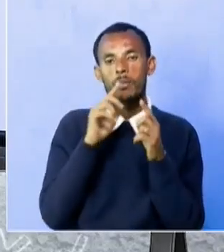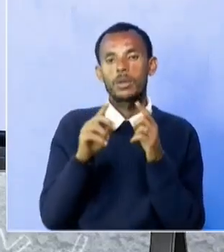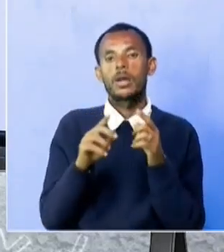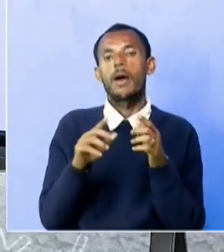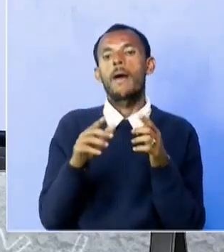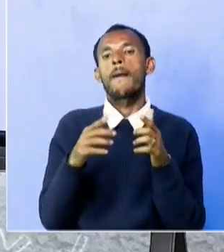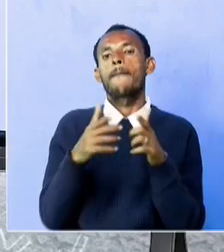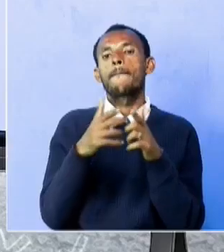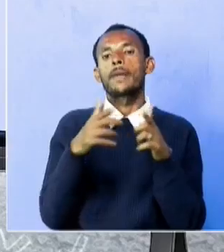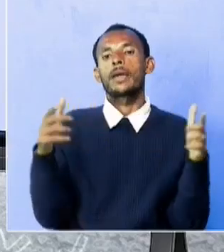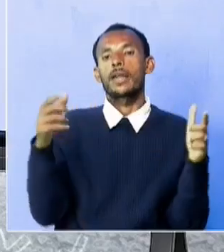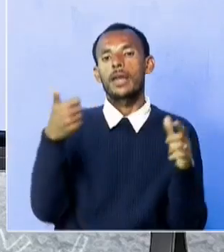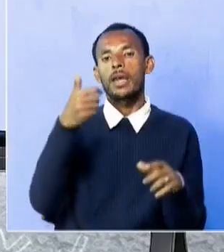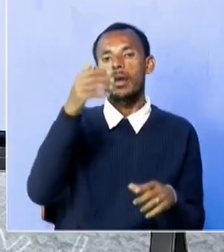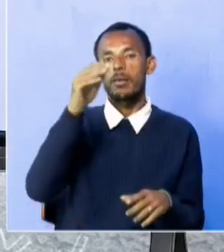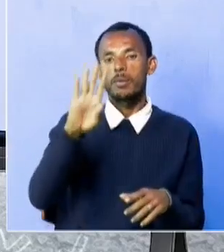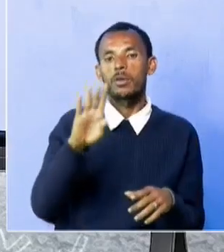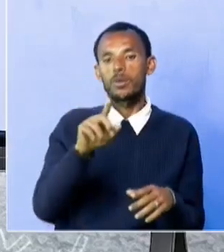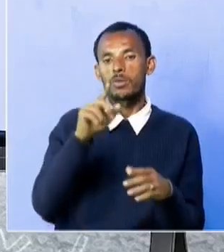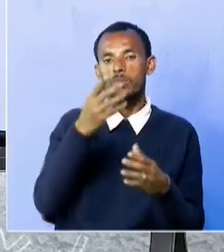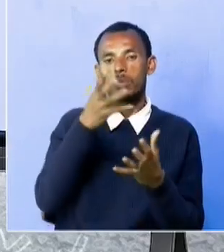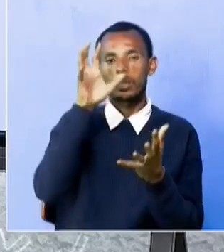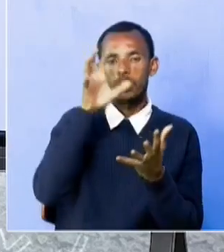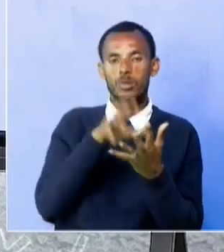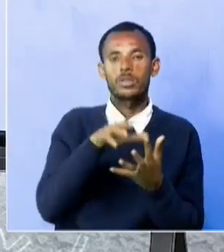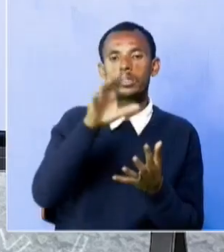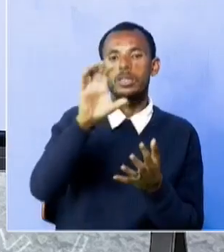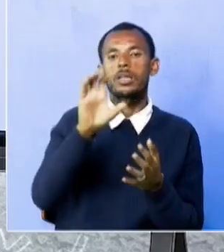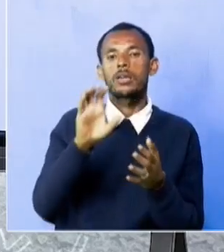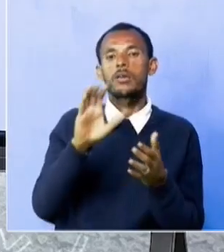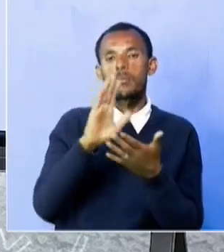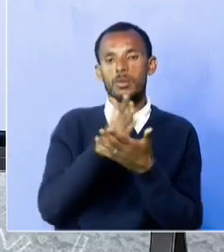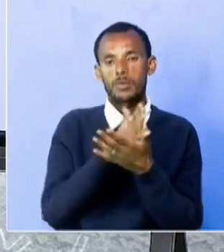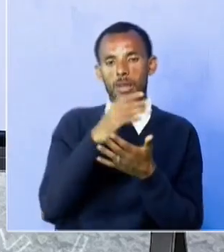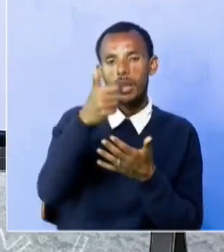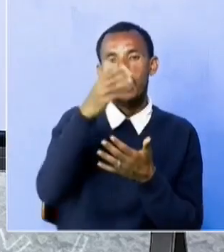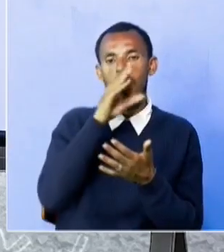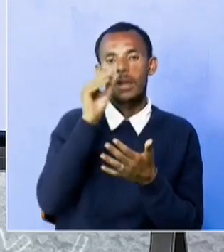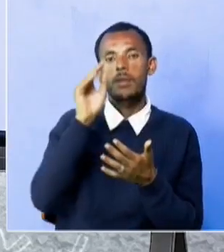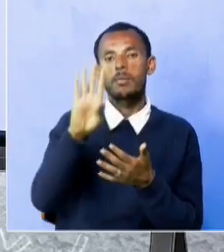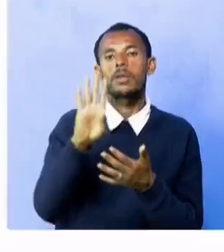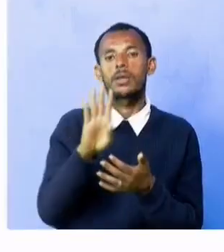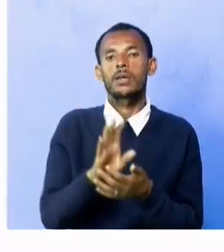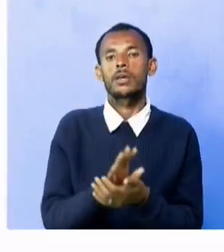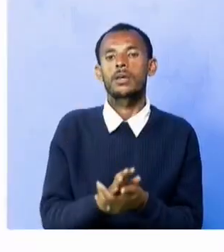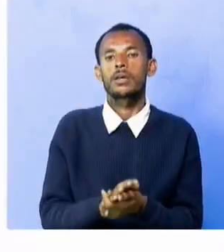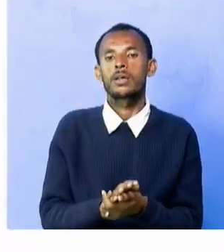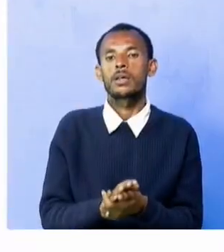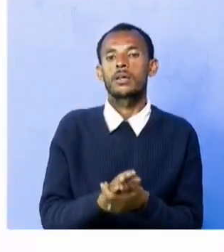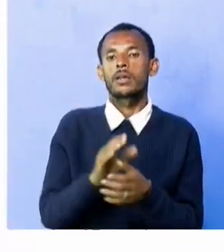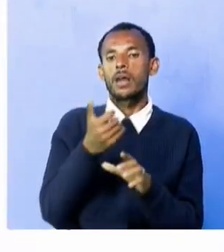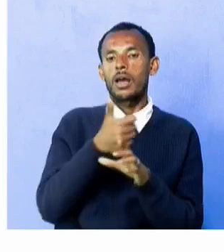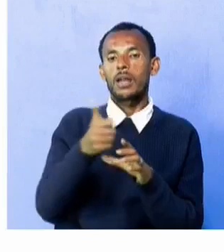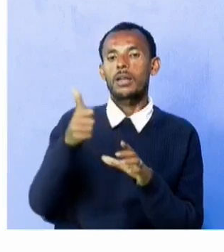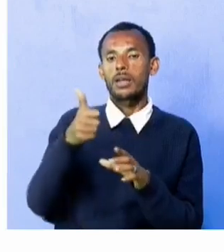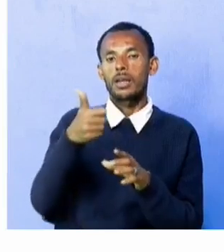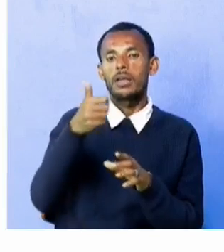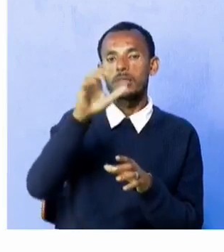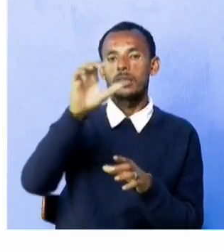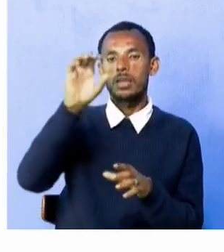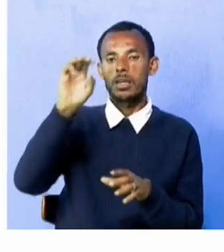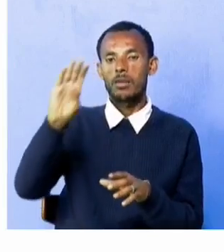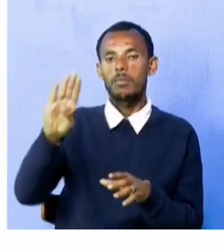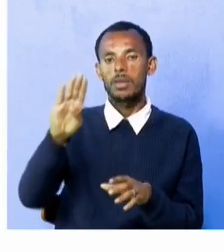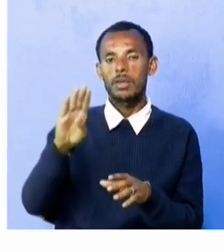bigger arc AB, you need to include C between A and B, okay? So arc ACB